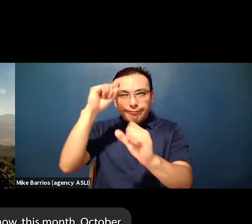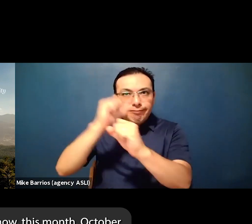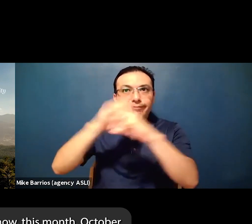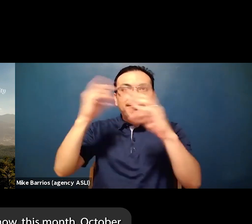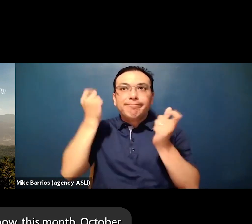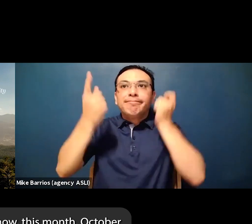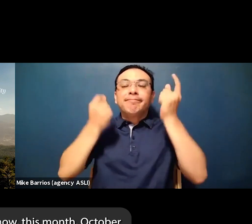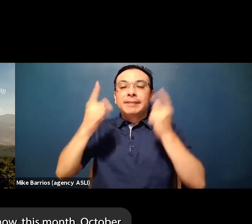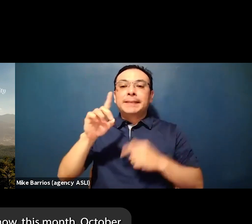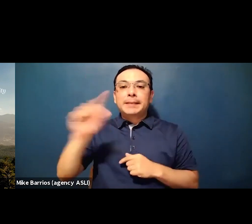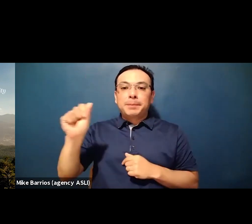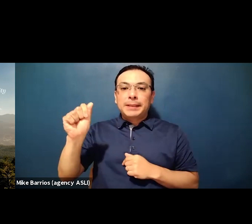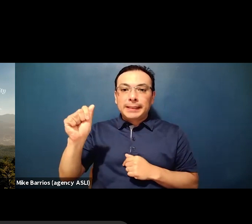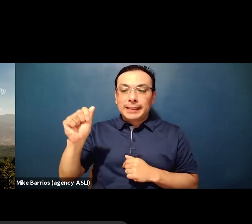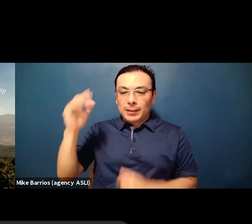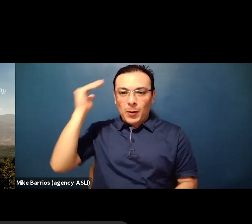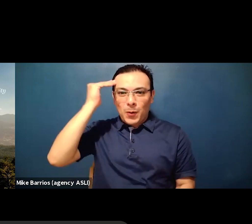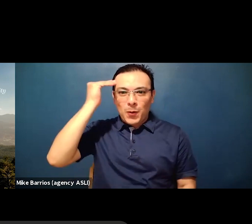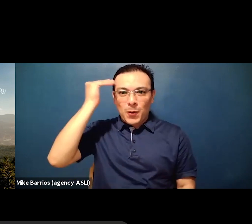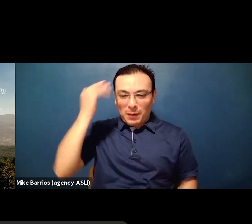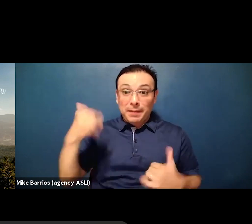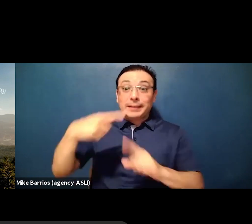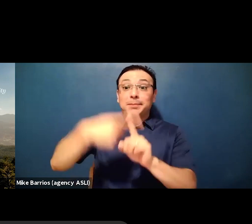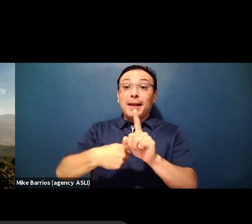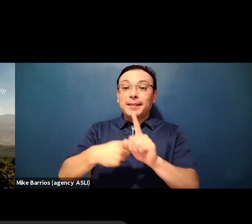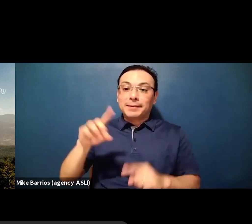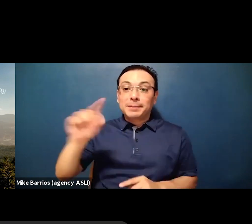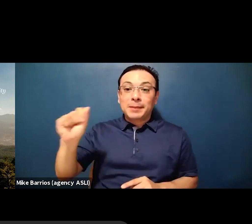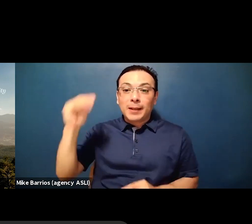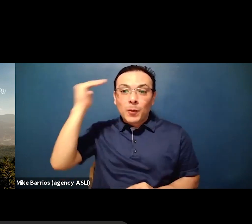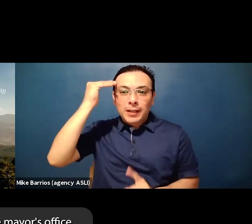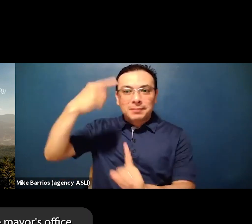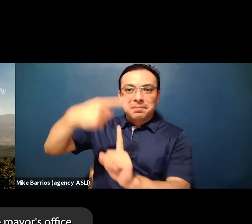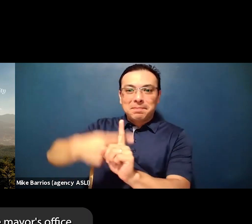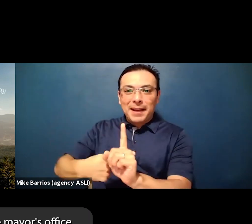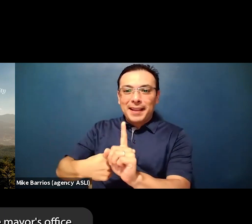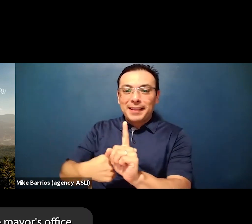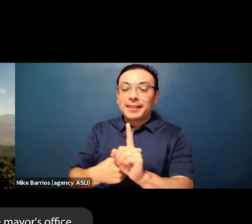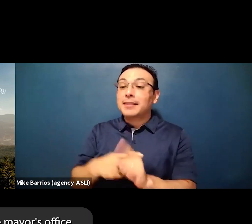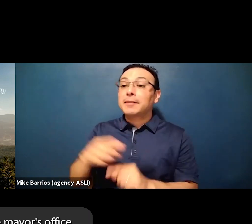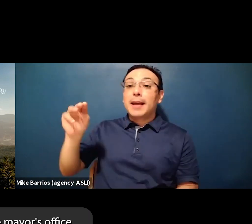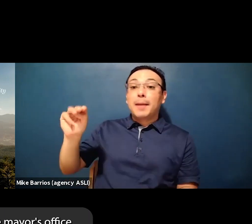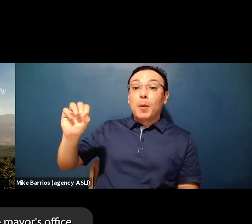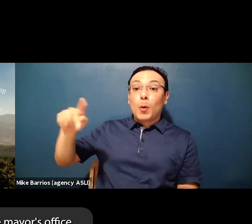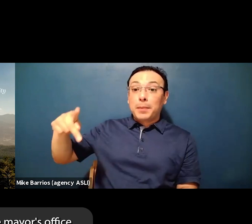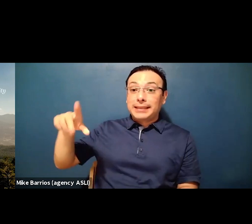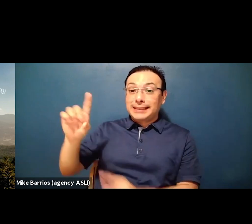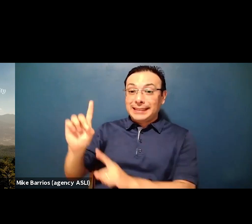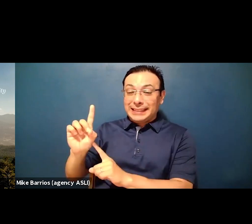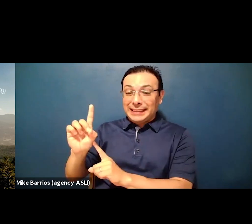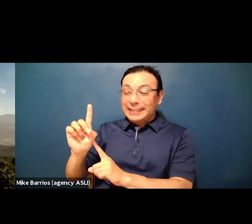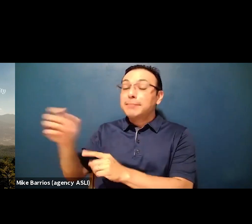is Disability Awareness Month. And we have with us today representatives from the Mayor's Office for People with